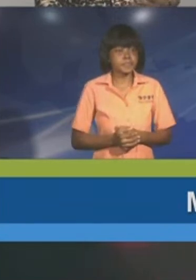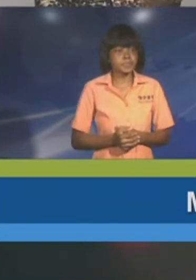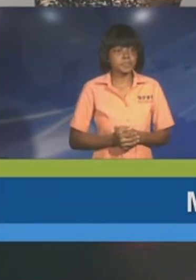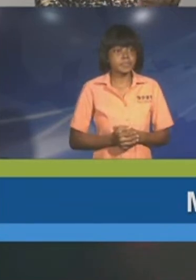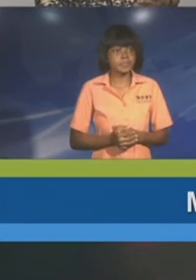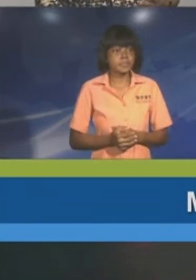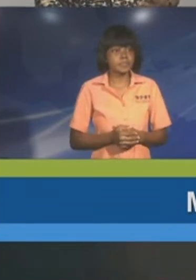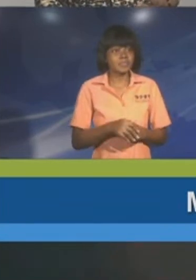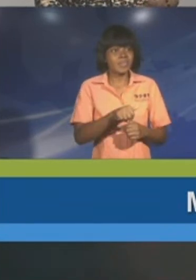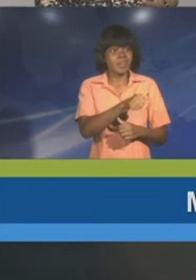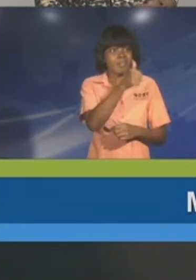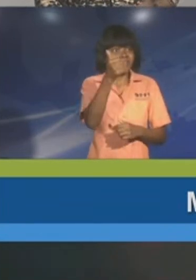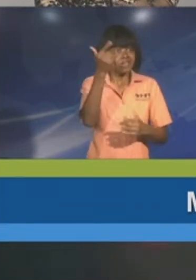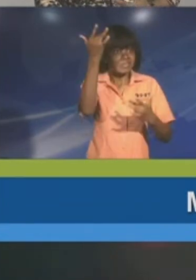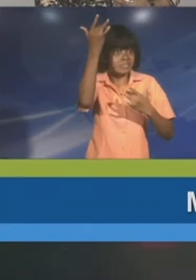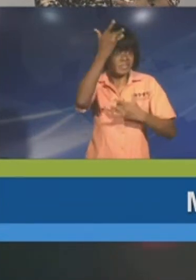jaundice,